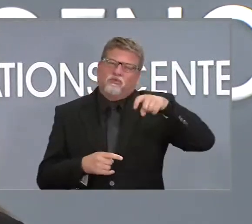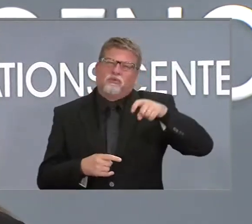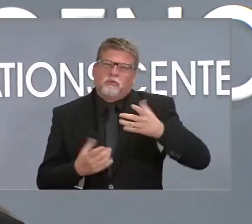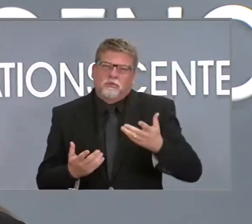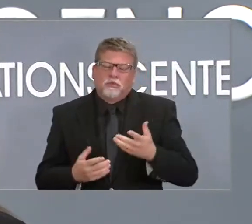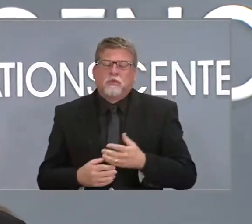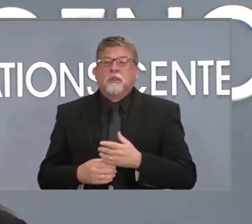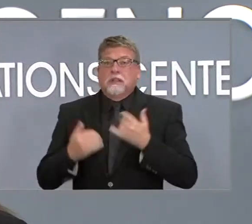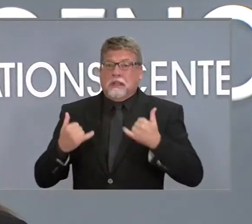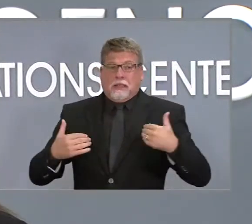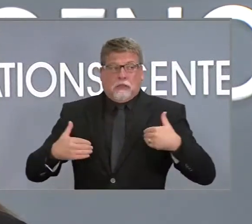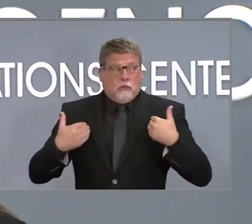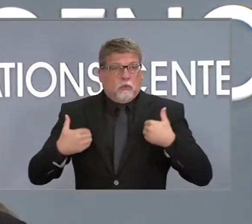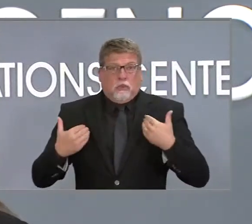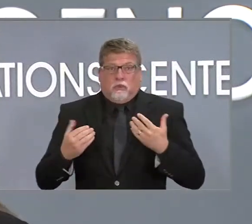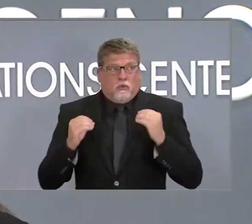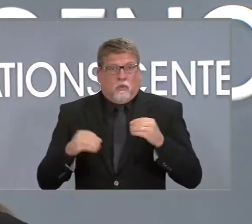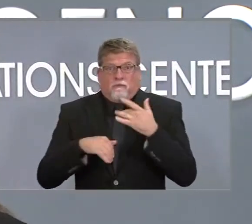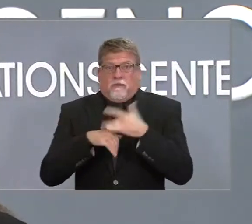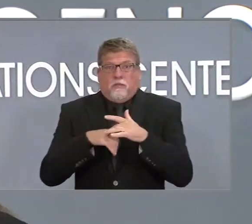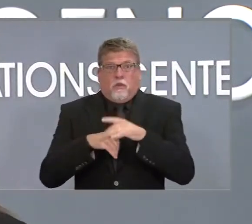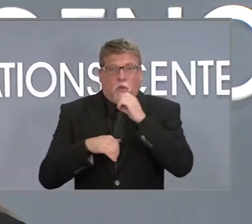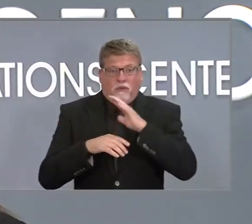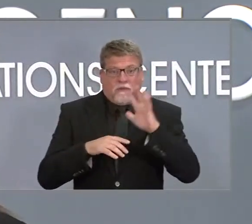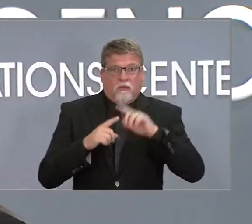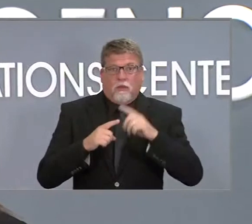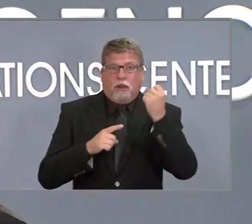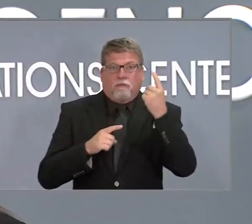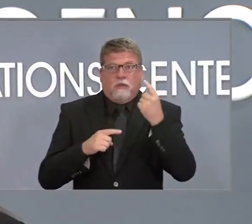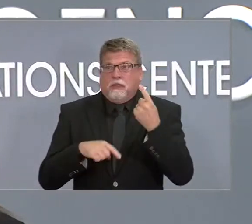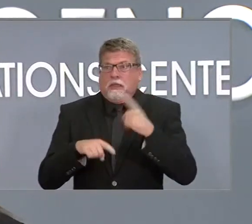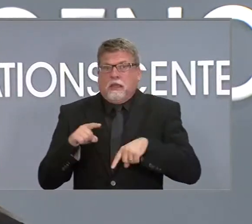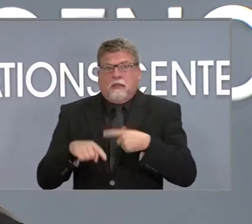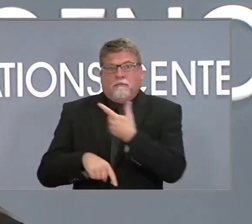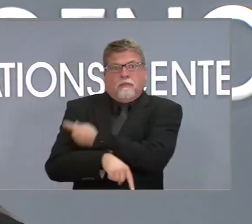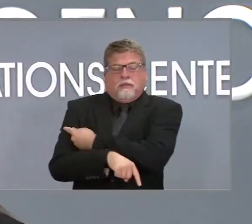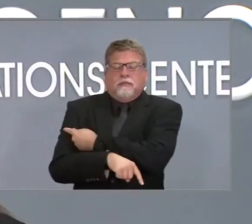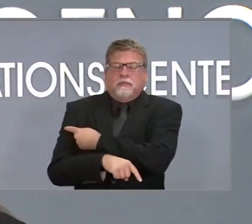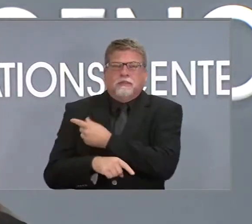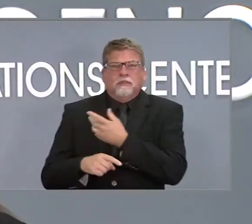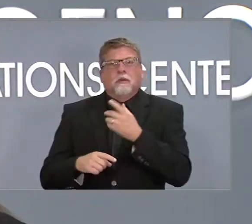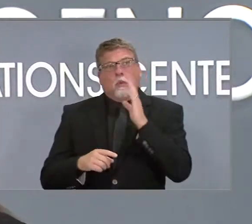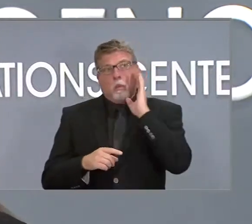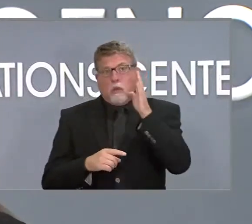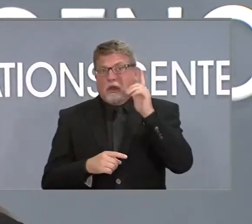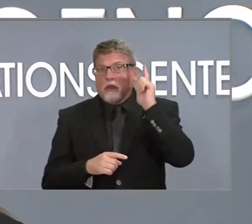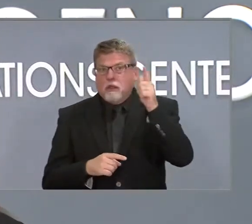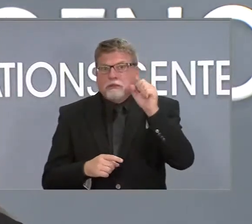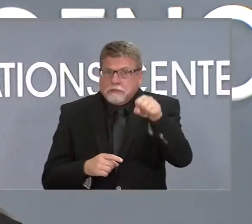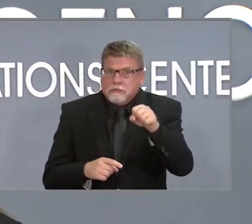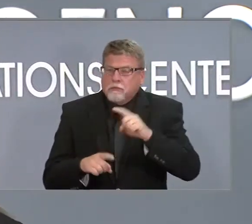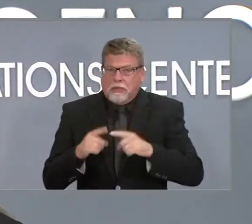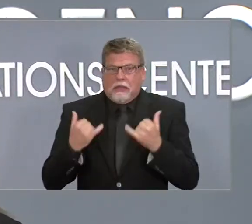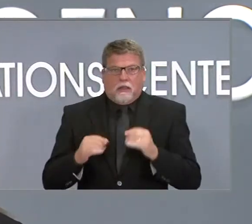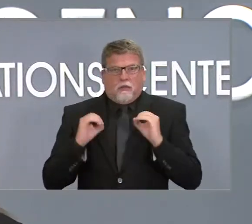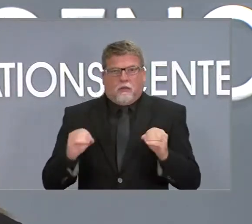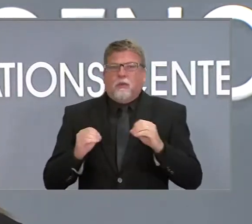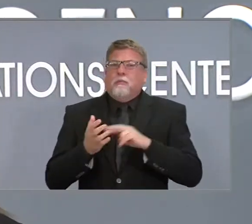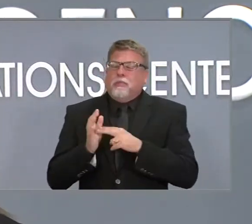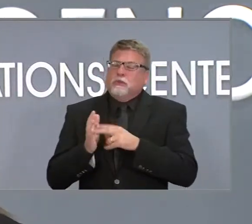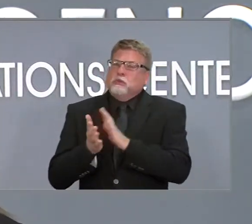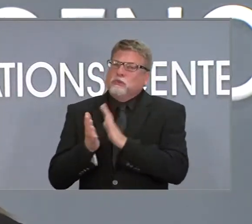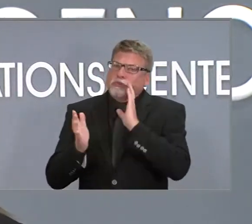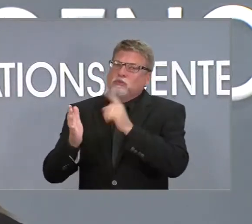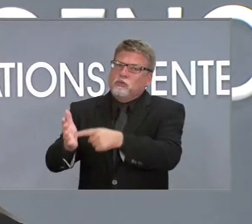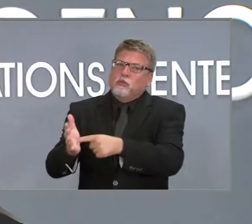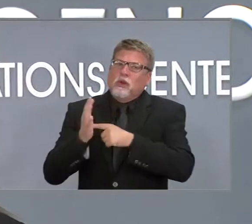17-year-olds are vaccinated. So I think schools need to be keeping their mask mandates right now. That is not something to reconsider. I think that was